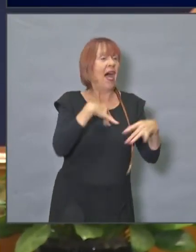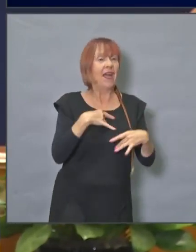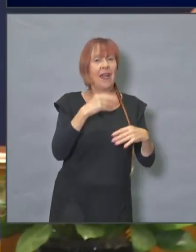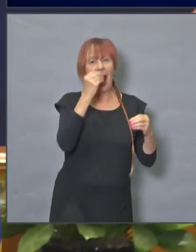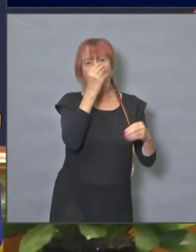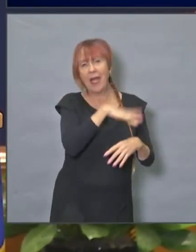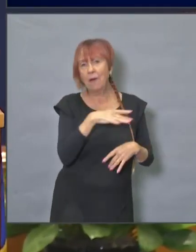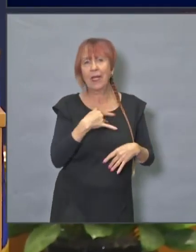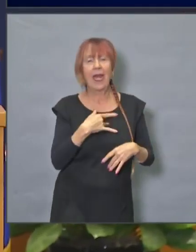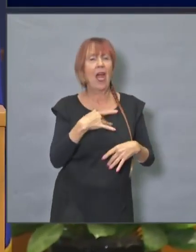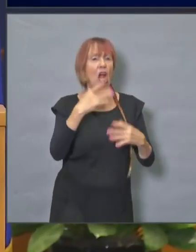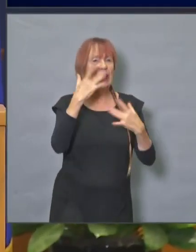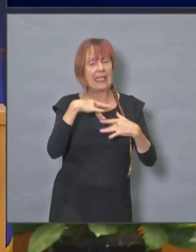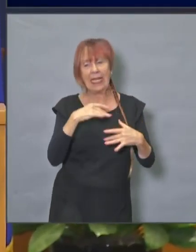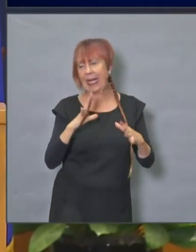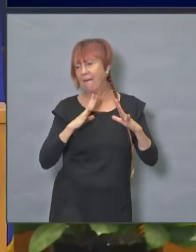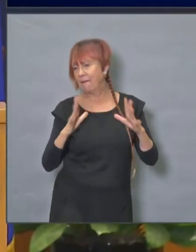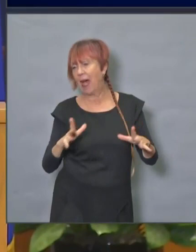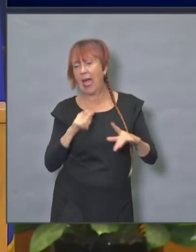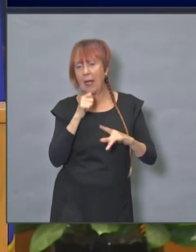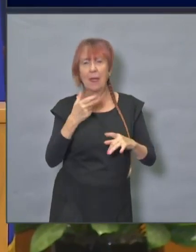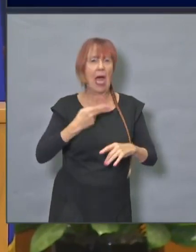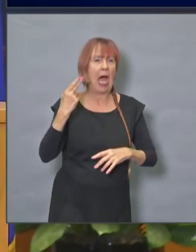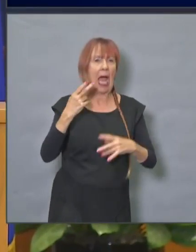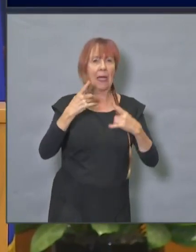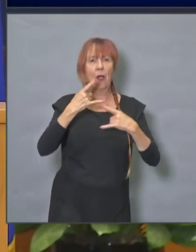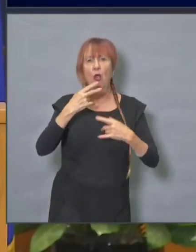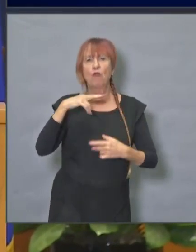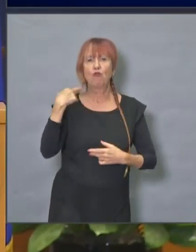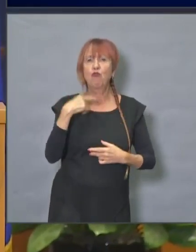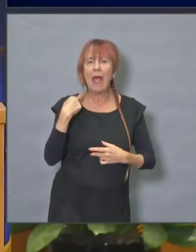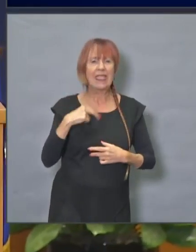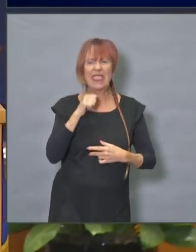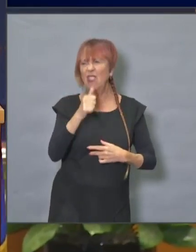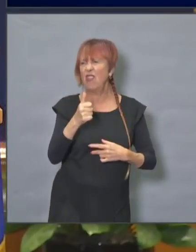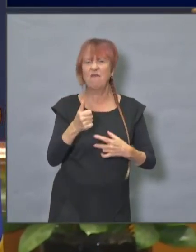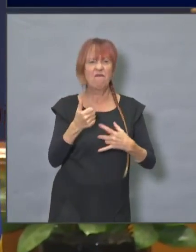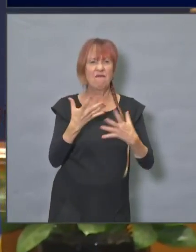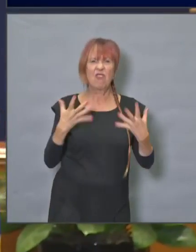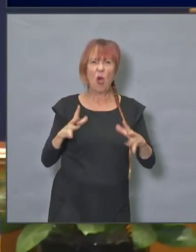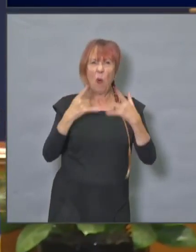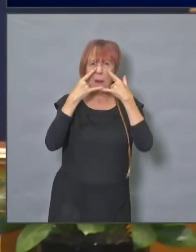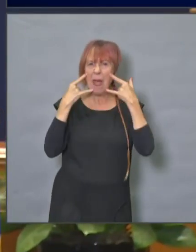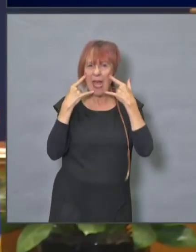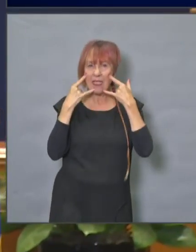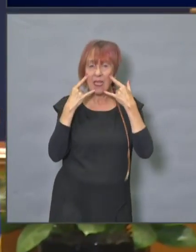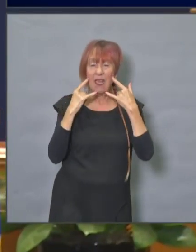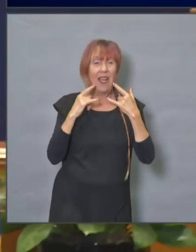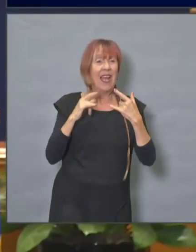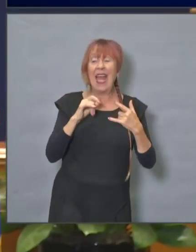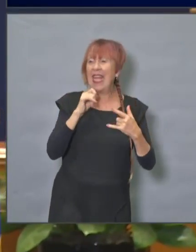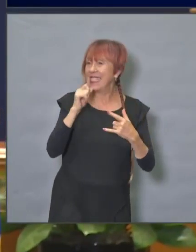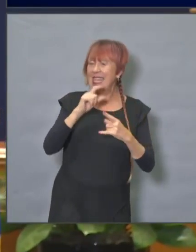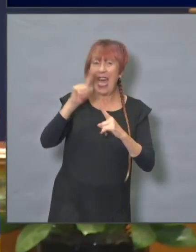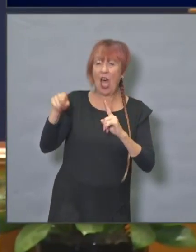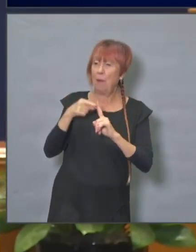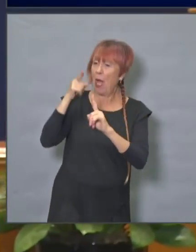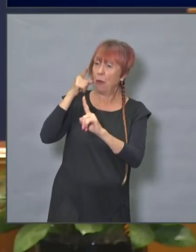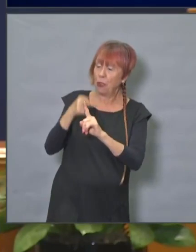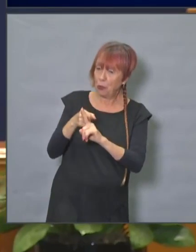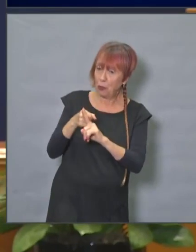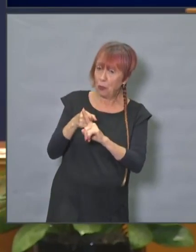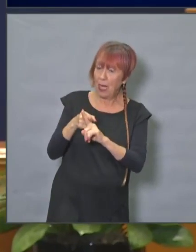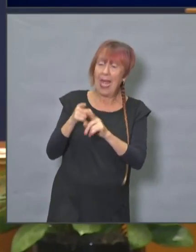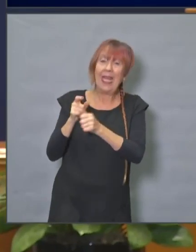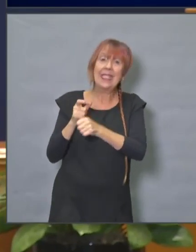know, I'm fine, I'm not in a high-risk group, or, you know, I don't think this is real. That's not why it's not about you. It's about all